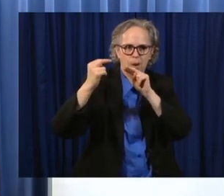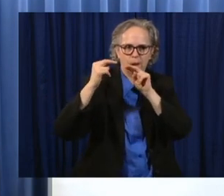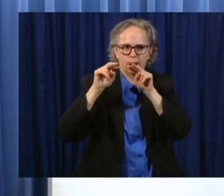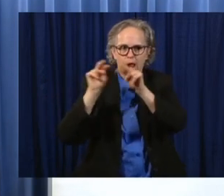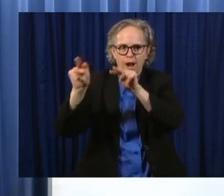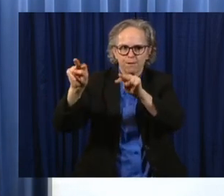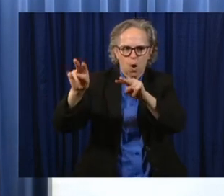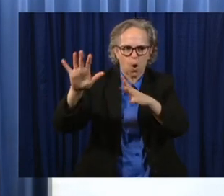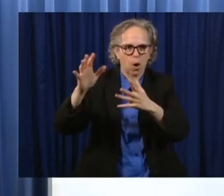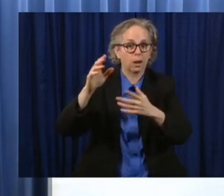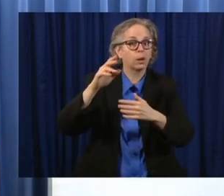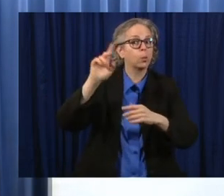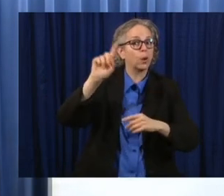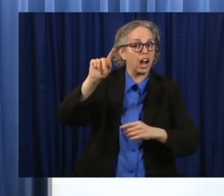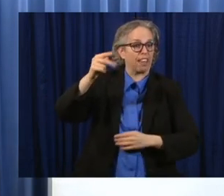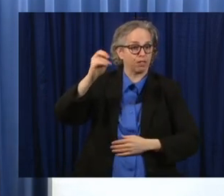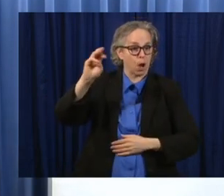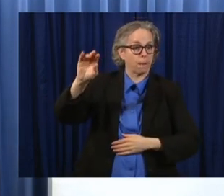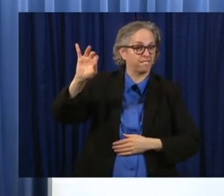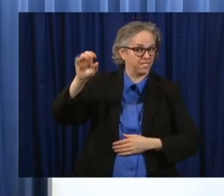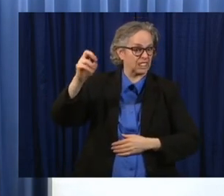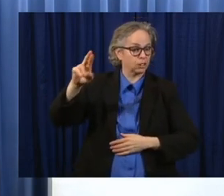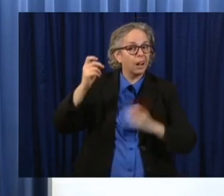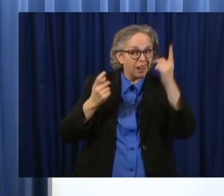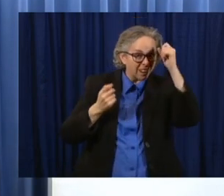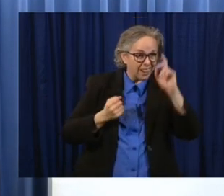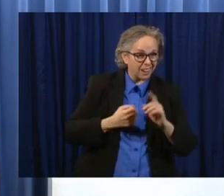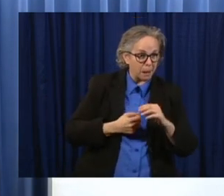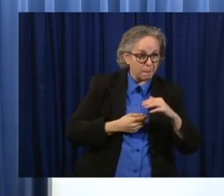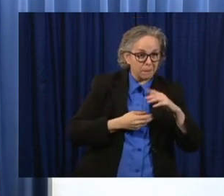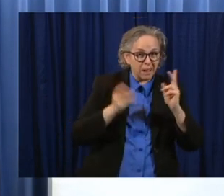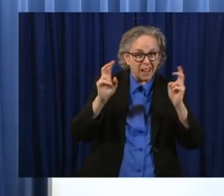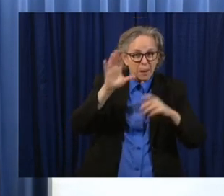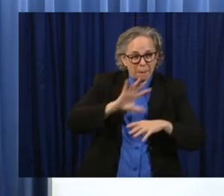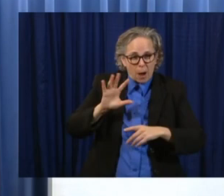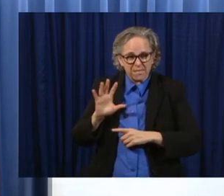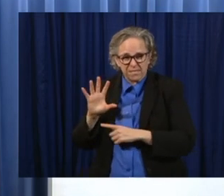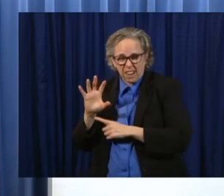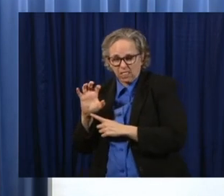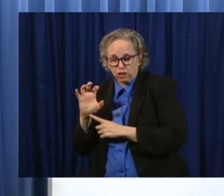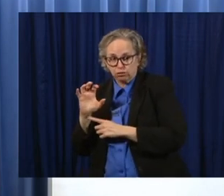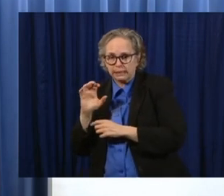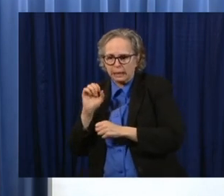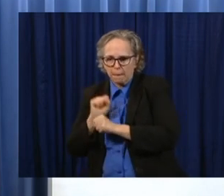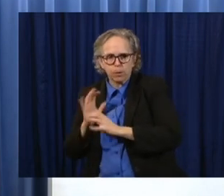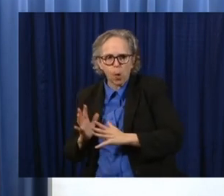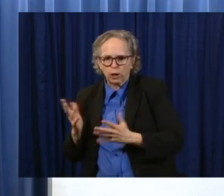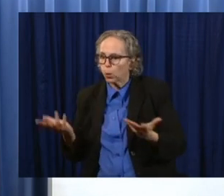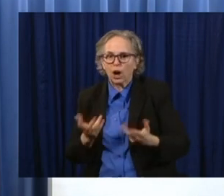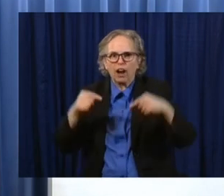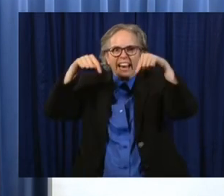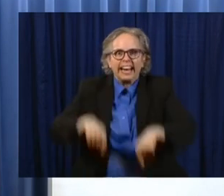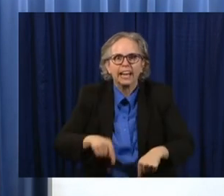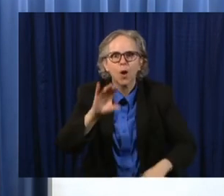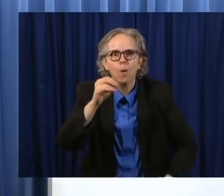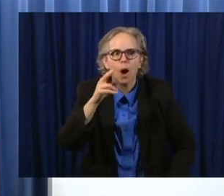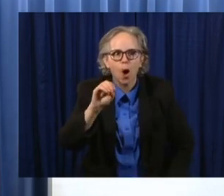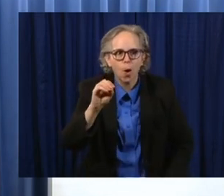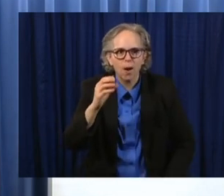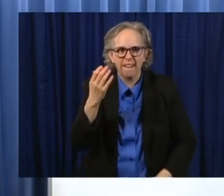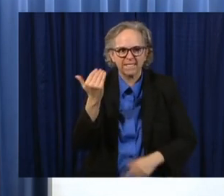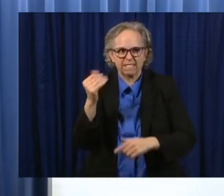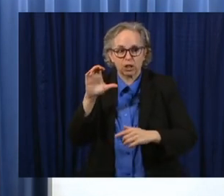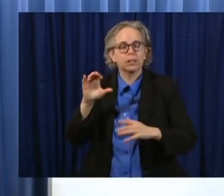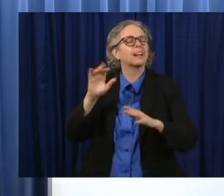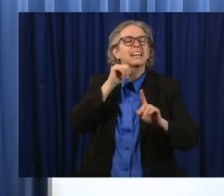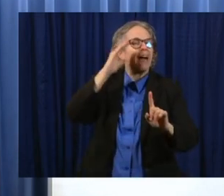have 1,500 employees in the state of Ohio. So while their headquarters is not based here, we consider